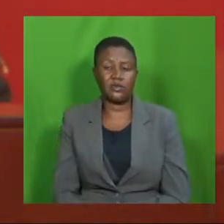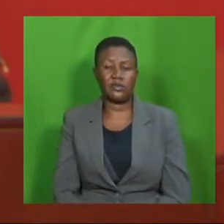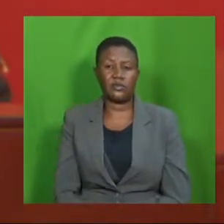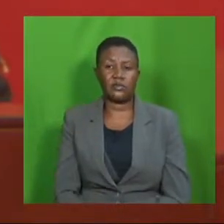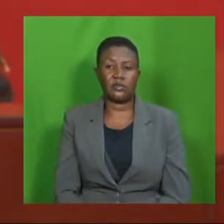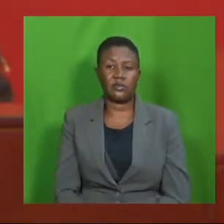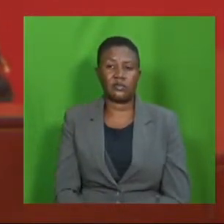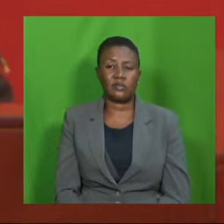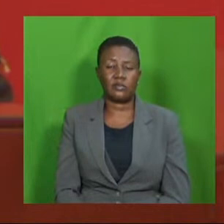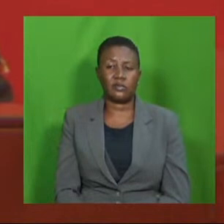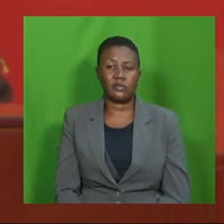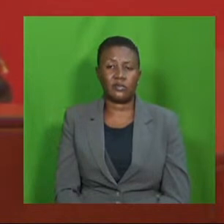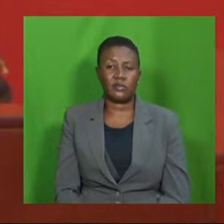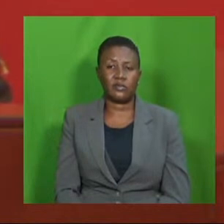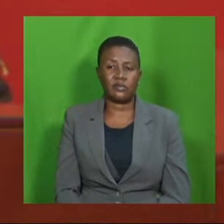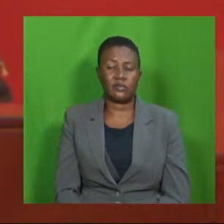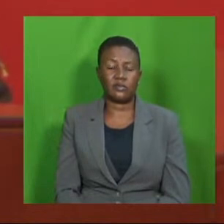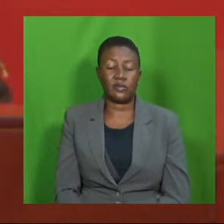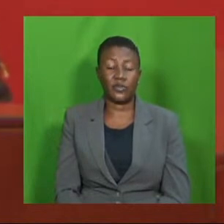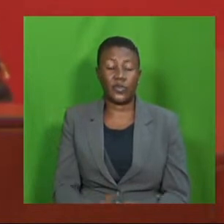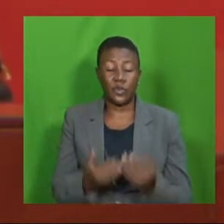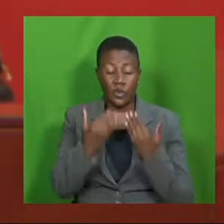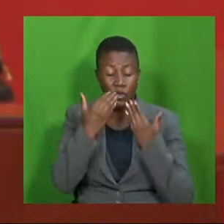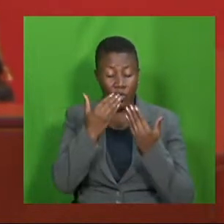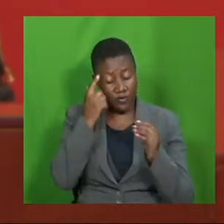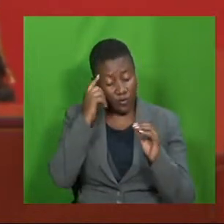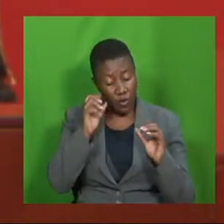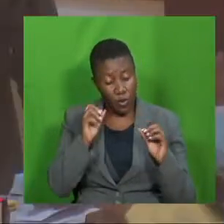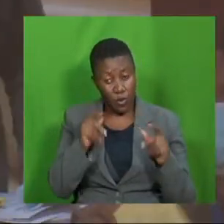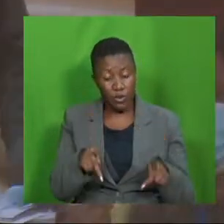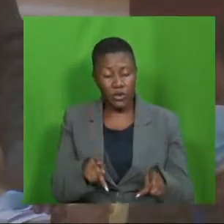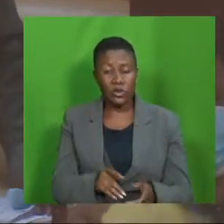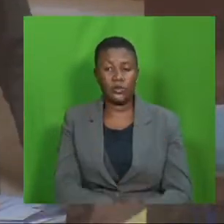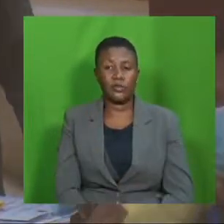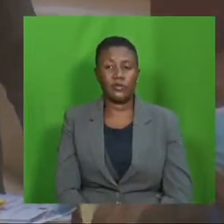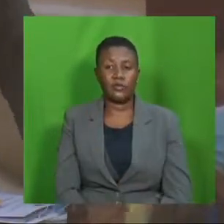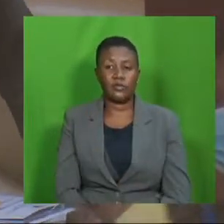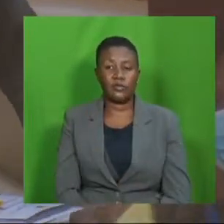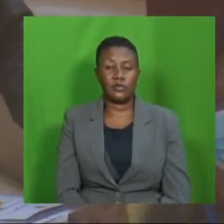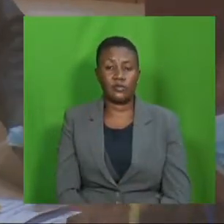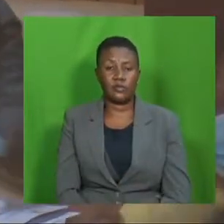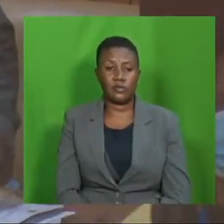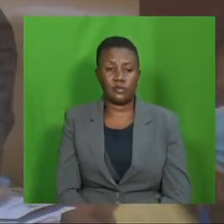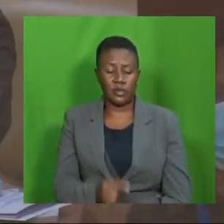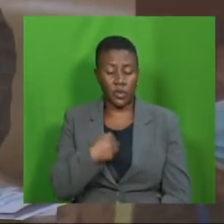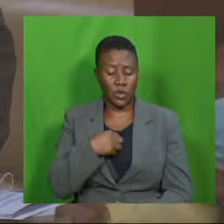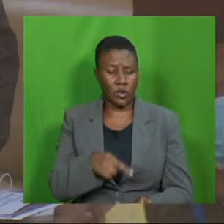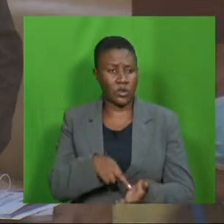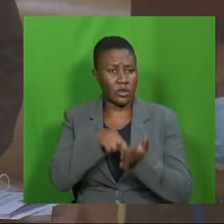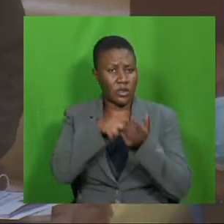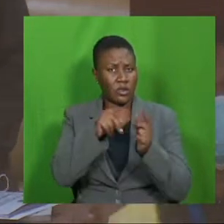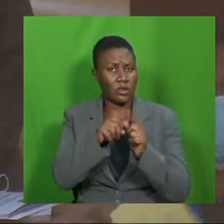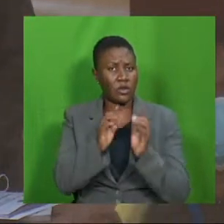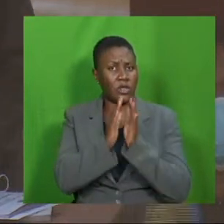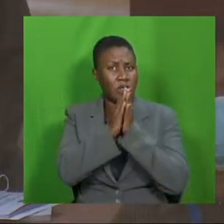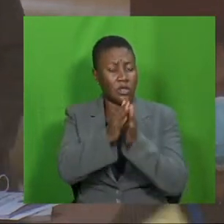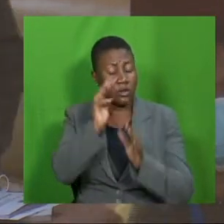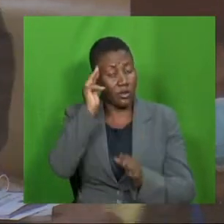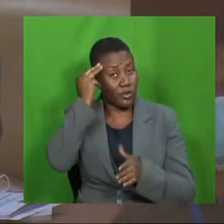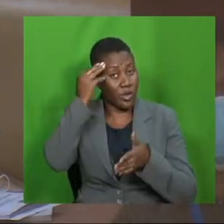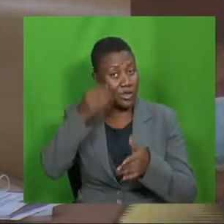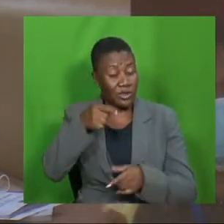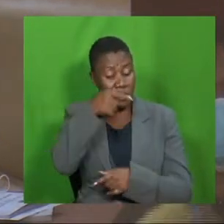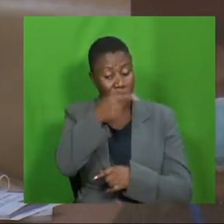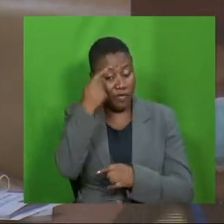Upper Denchira East. Thank you, Mr. Speaker, for the opportunity. Mr. Speaker, I rise to ask the Minister for Fisheries and